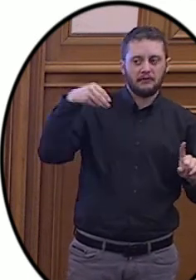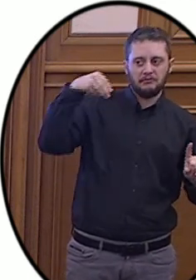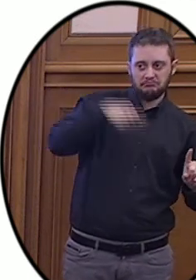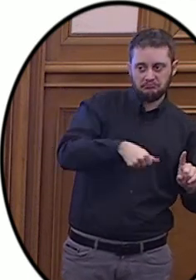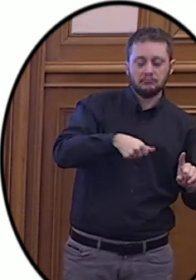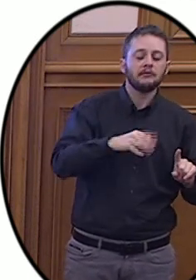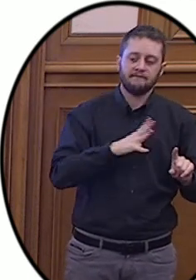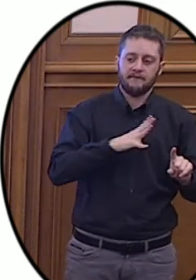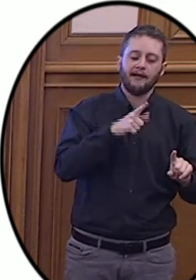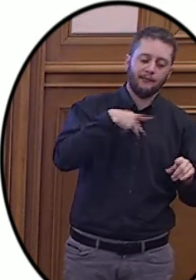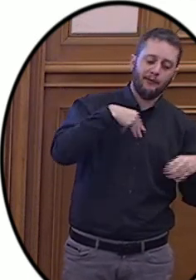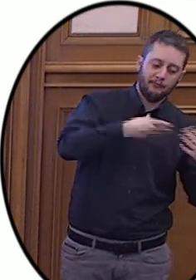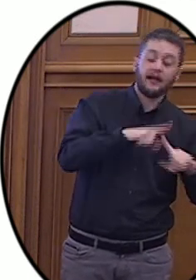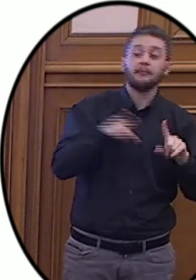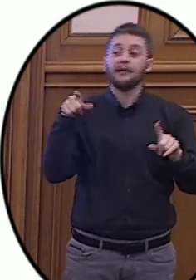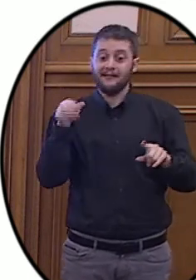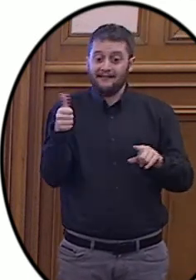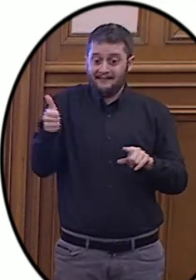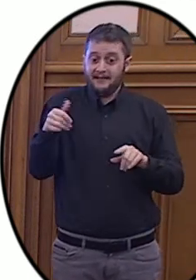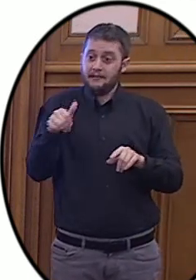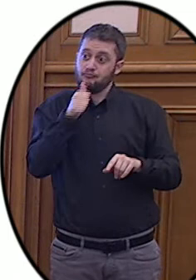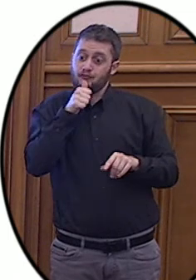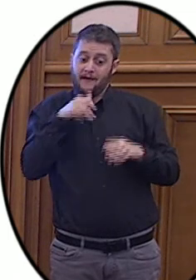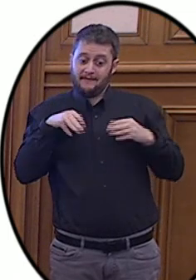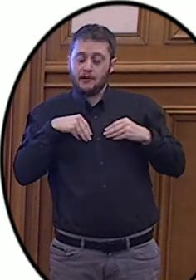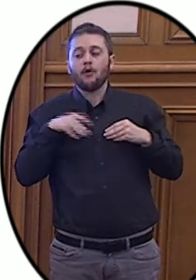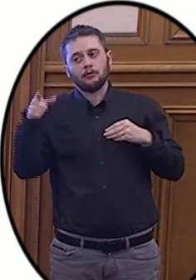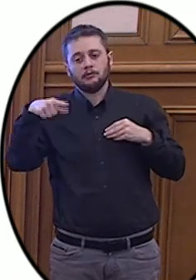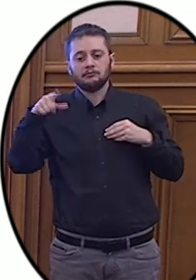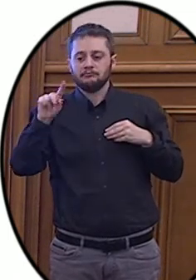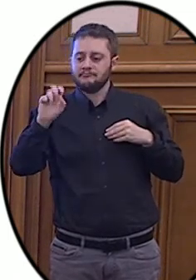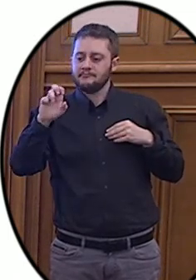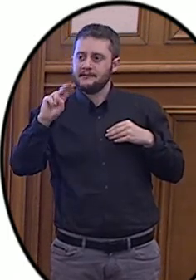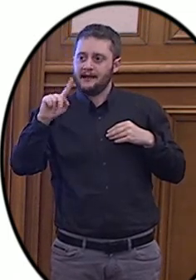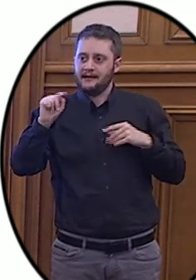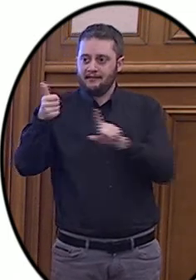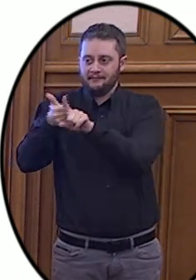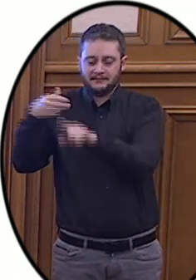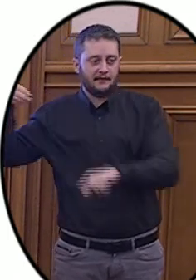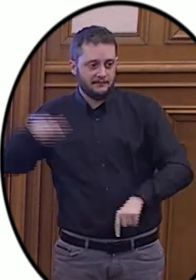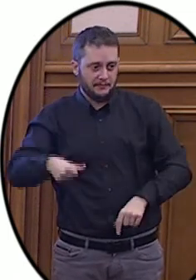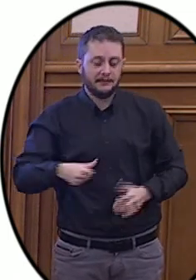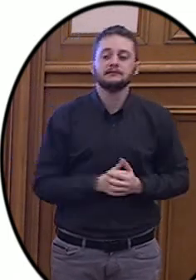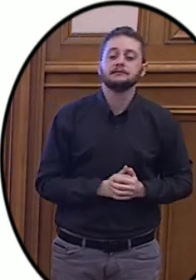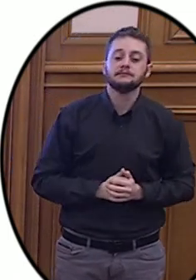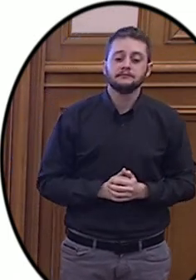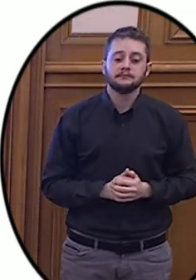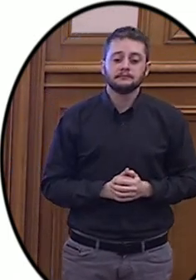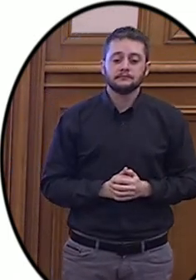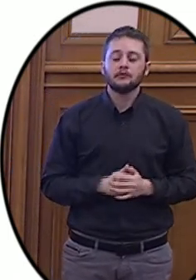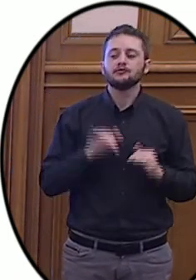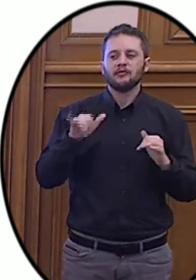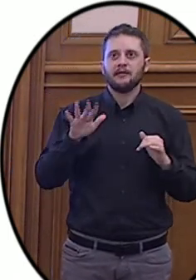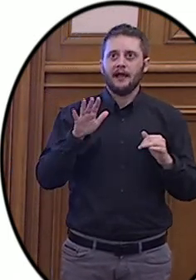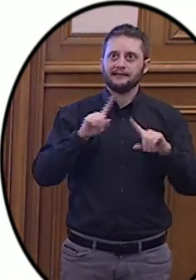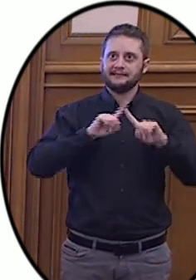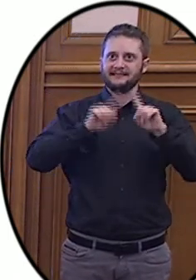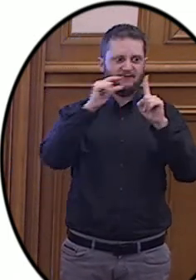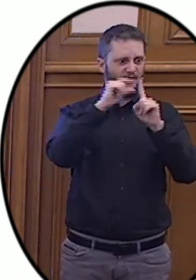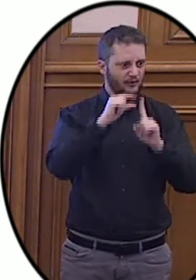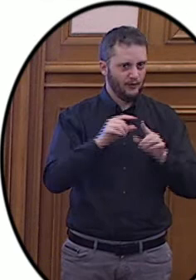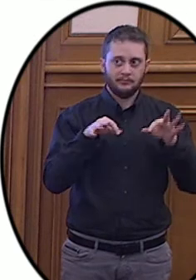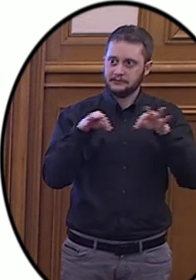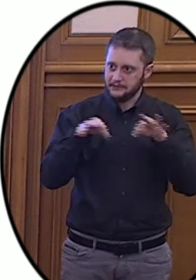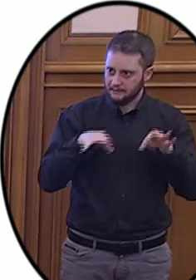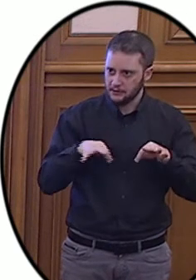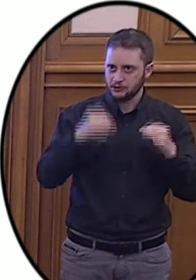So now that we have some of the basic concepts and the legal framework in mind, I want to move to talking